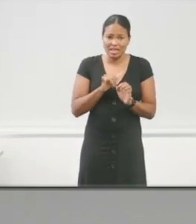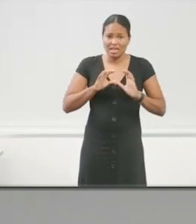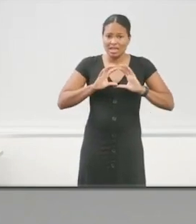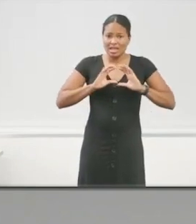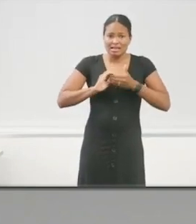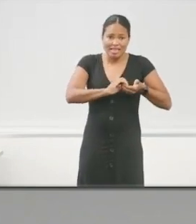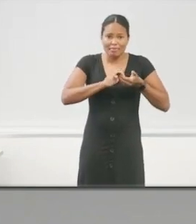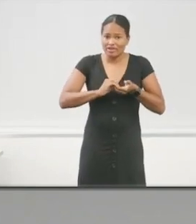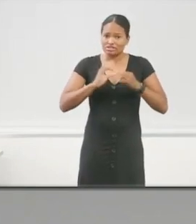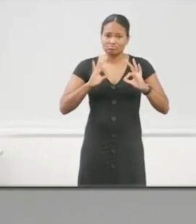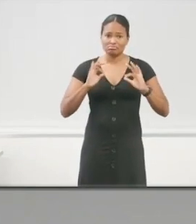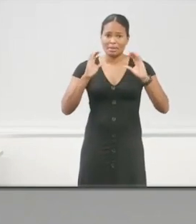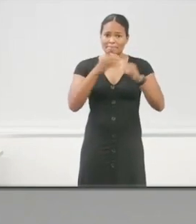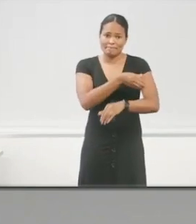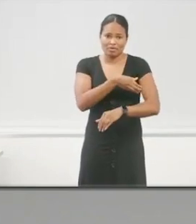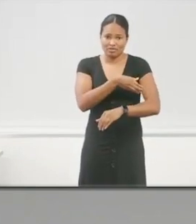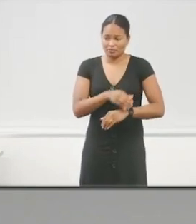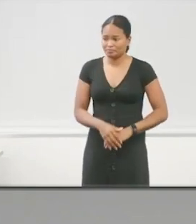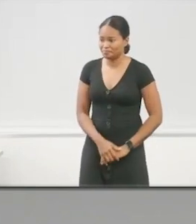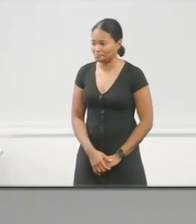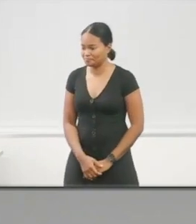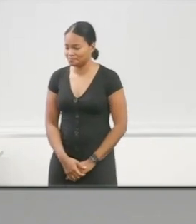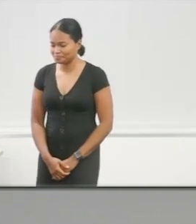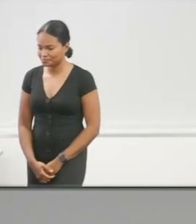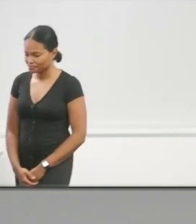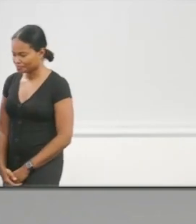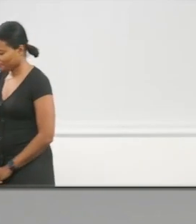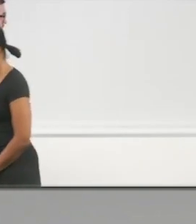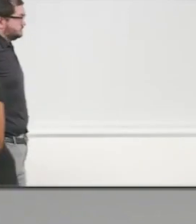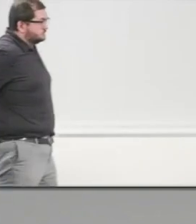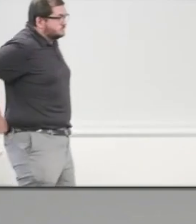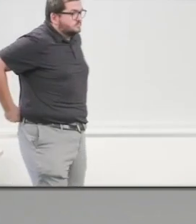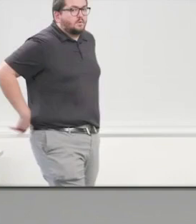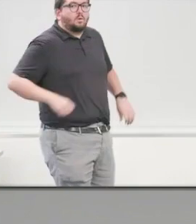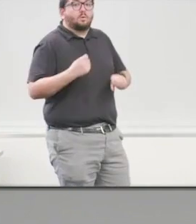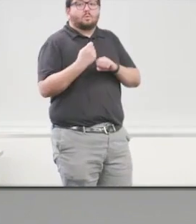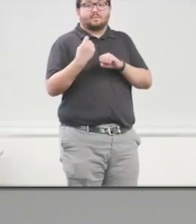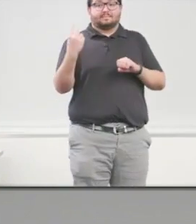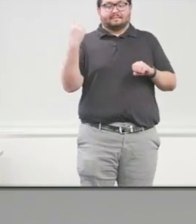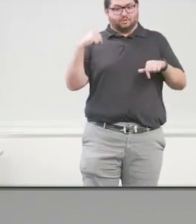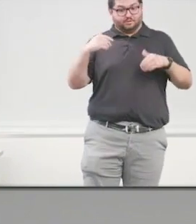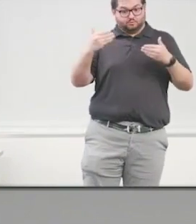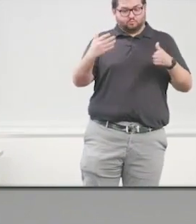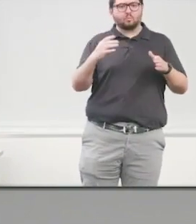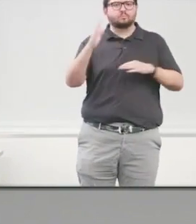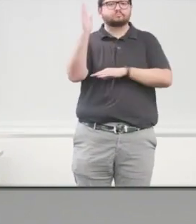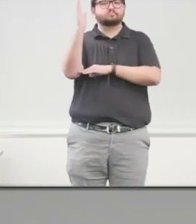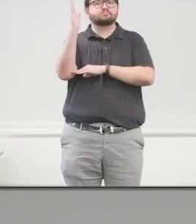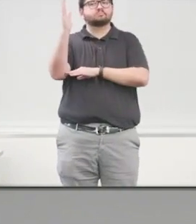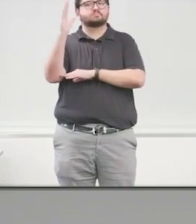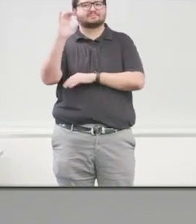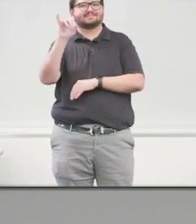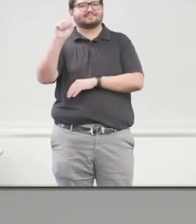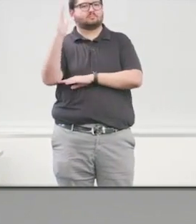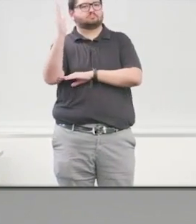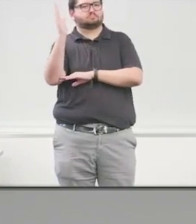Last year in this room, we had a presentation from CISA, and Ryan, you can explain all those acronyms when we